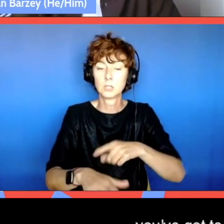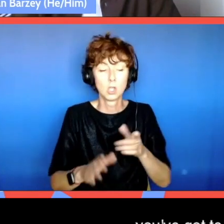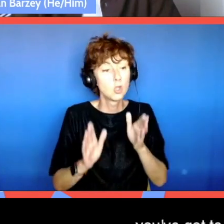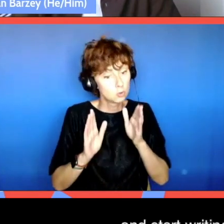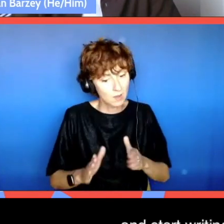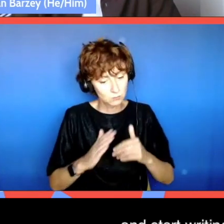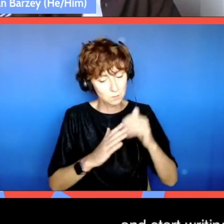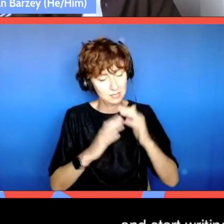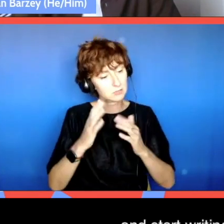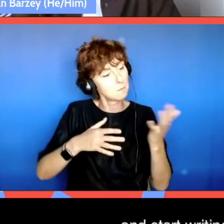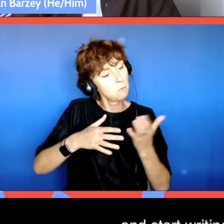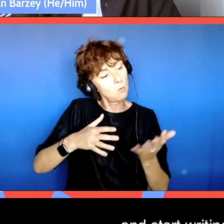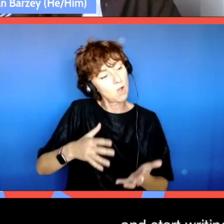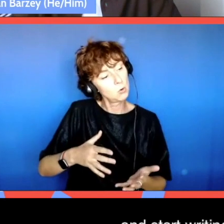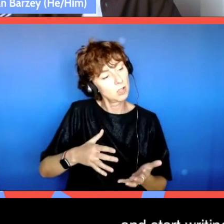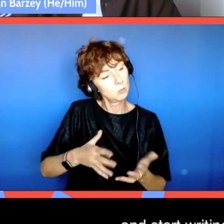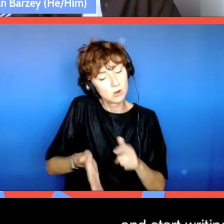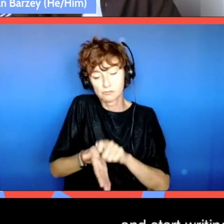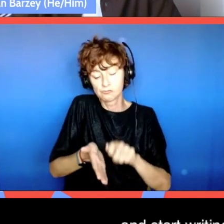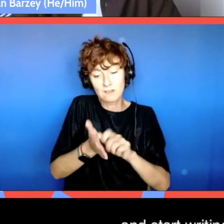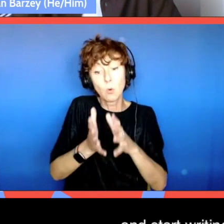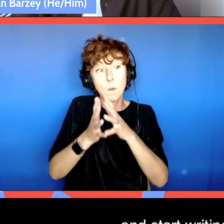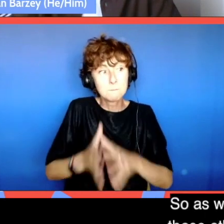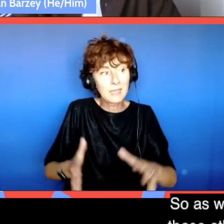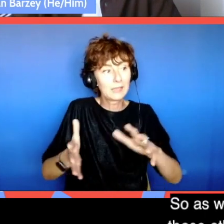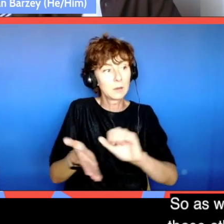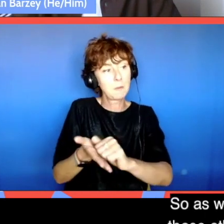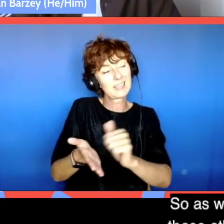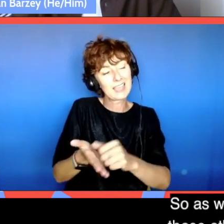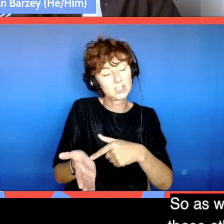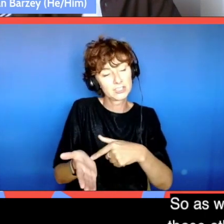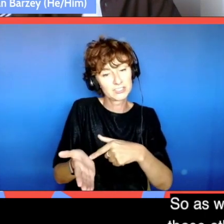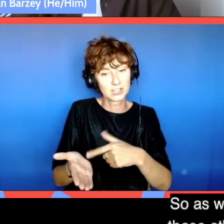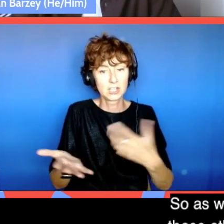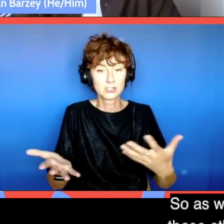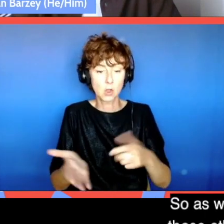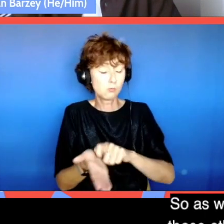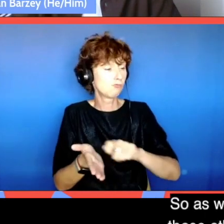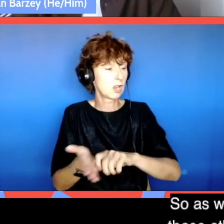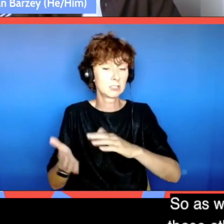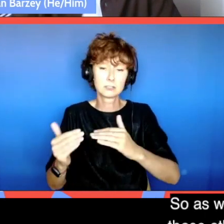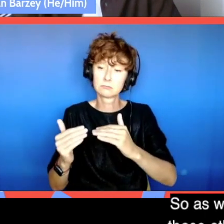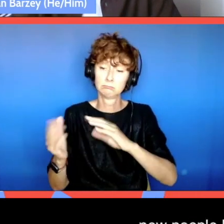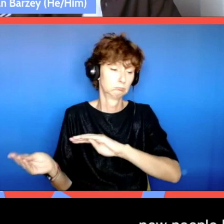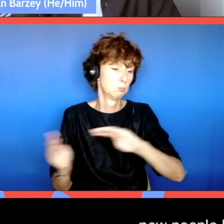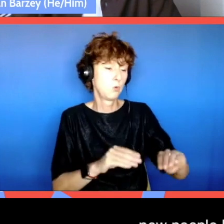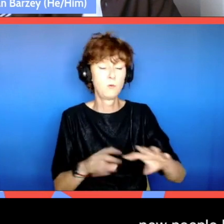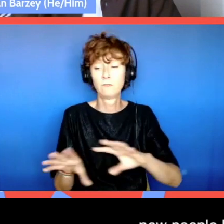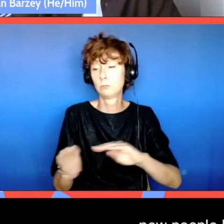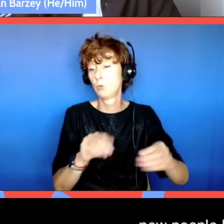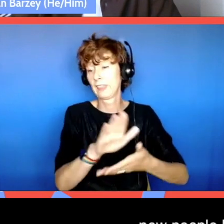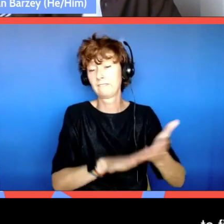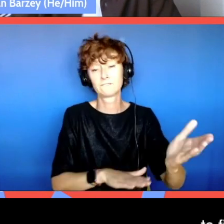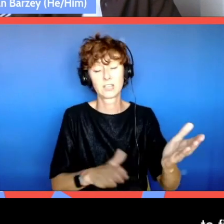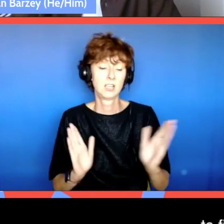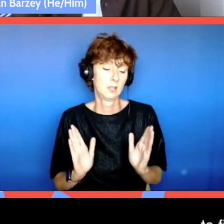up your portfolio and start writing for bigger publications. So as writers move on to those other opportunities, new people have to